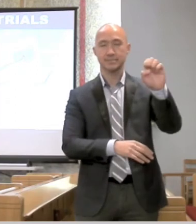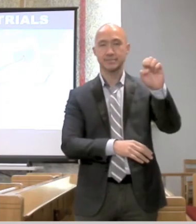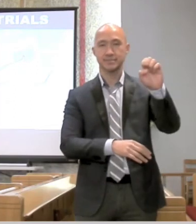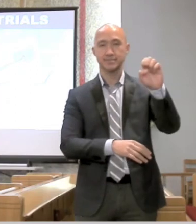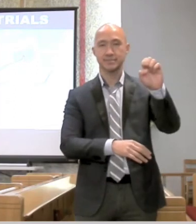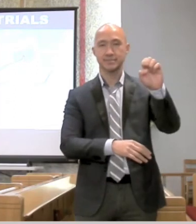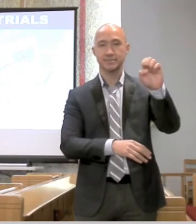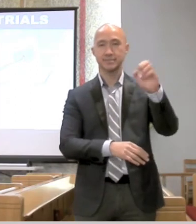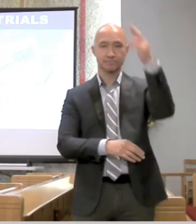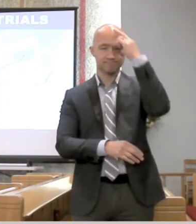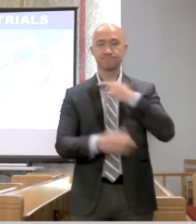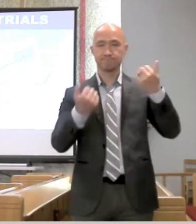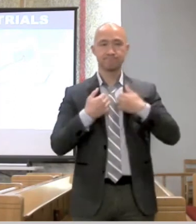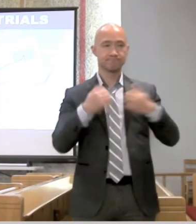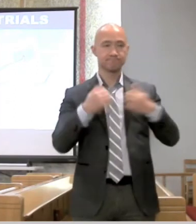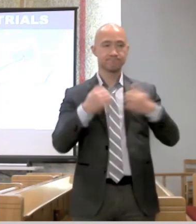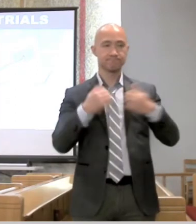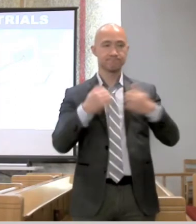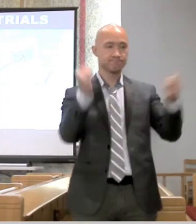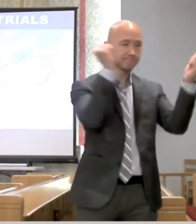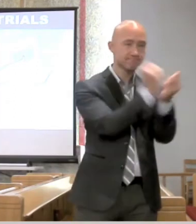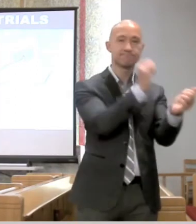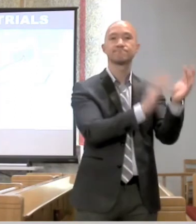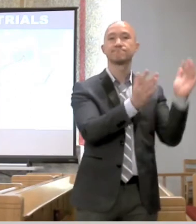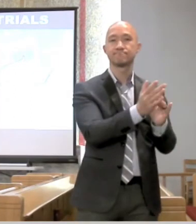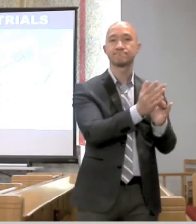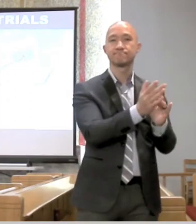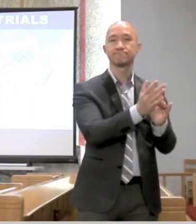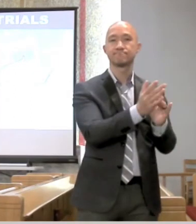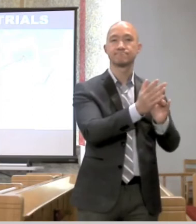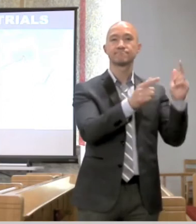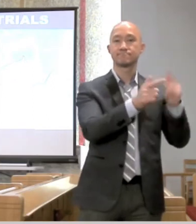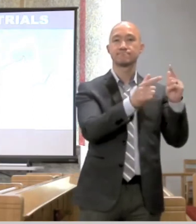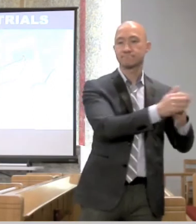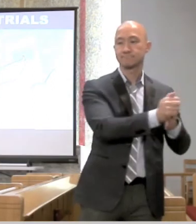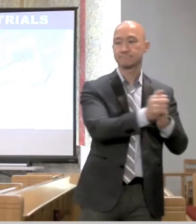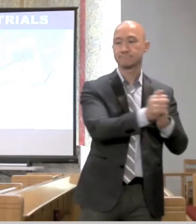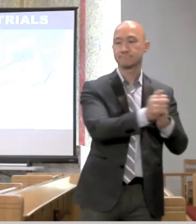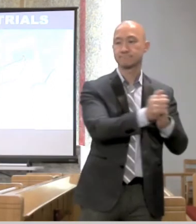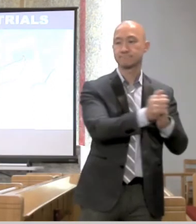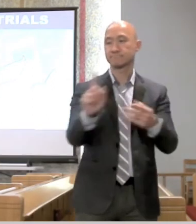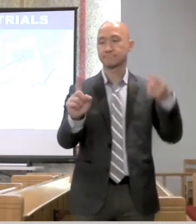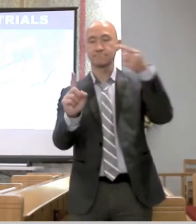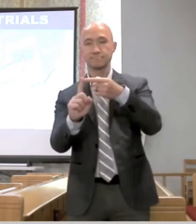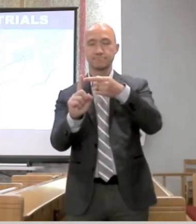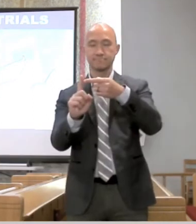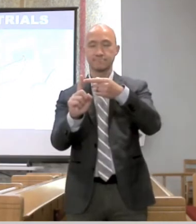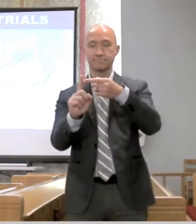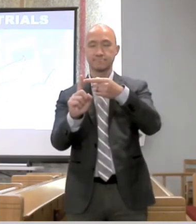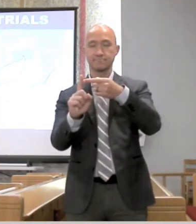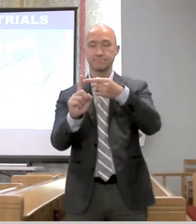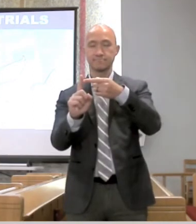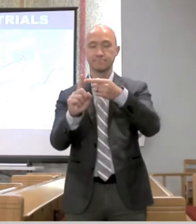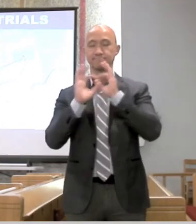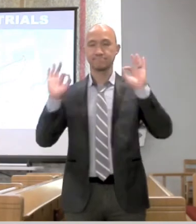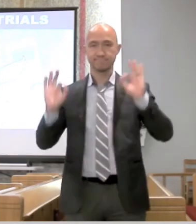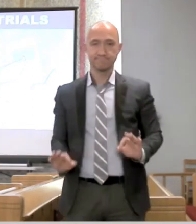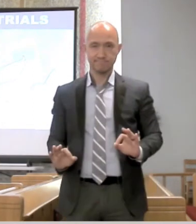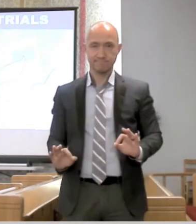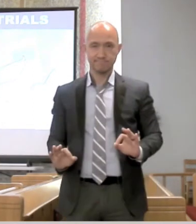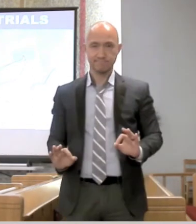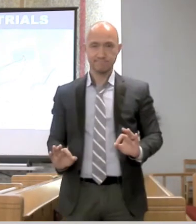account. Then he was brought to Annas and Caiaphas, and I'm going to get into who they are in a little bit, but that's the